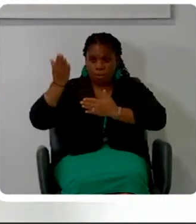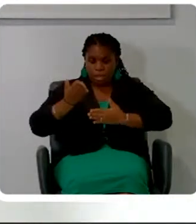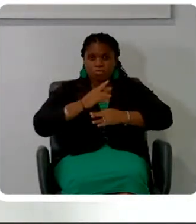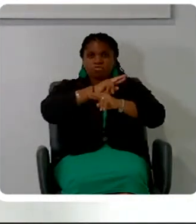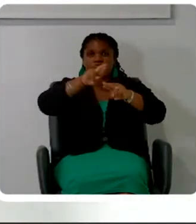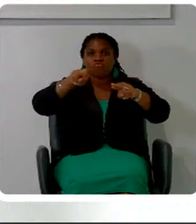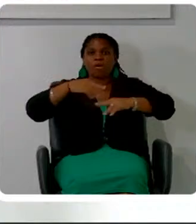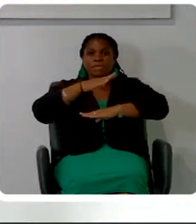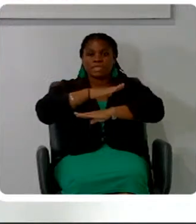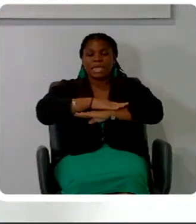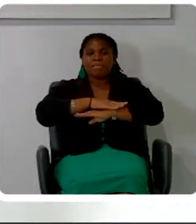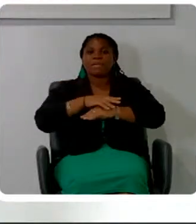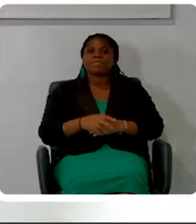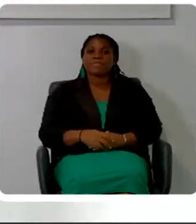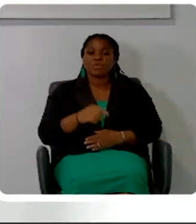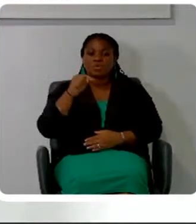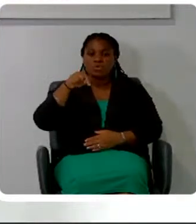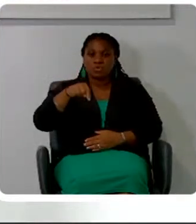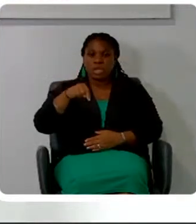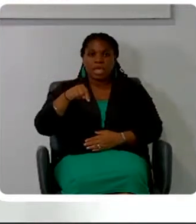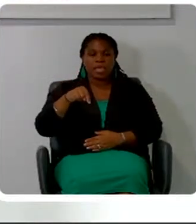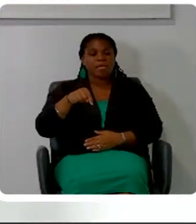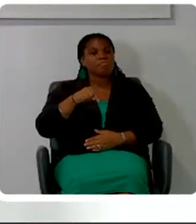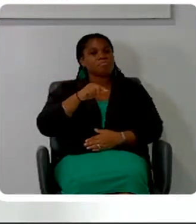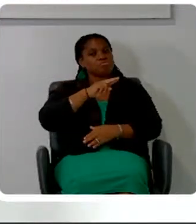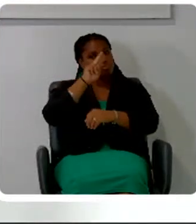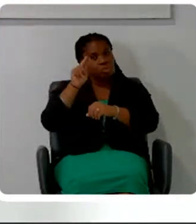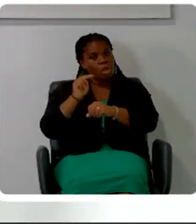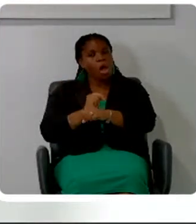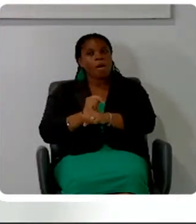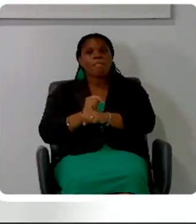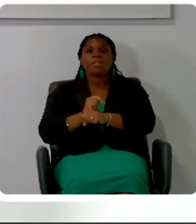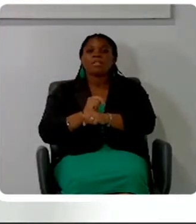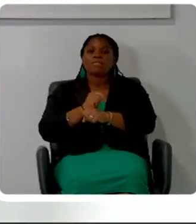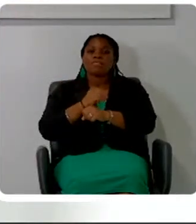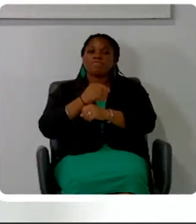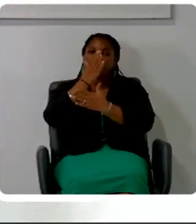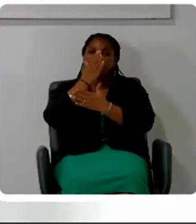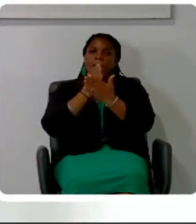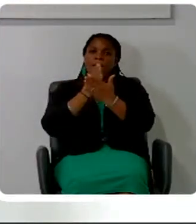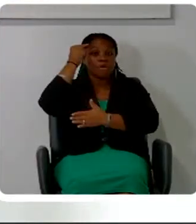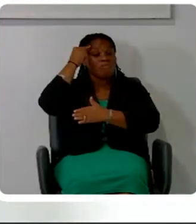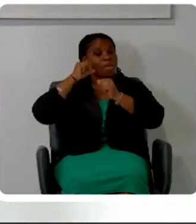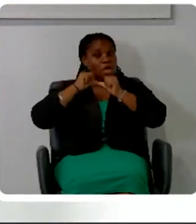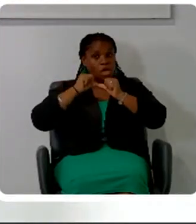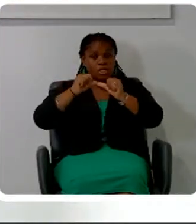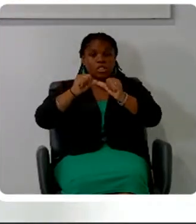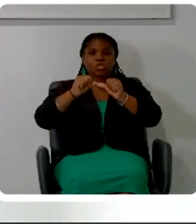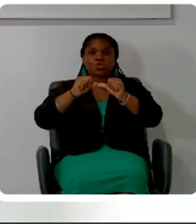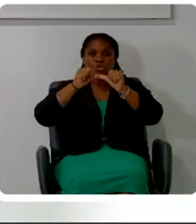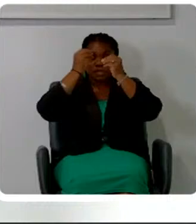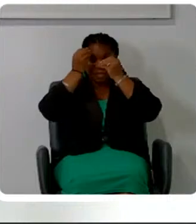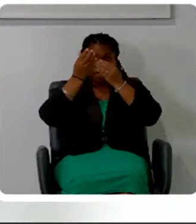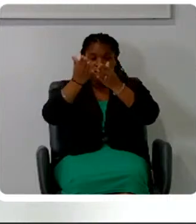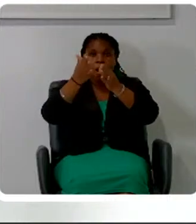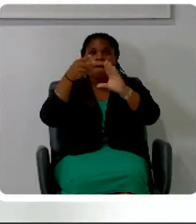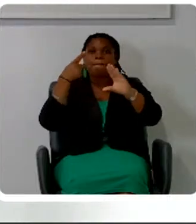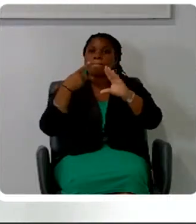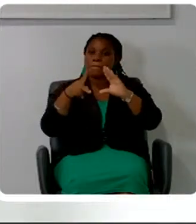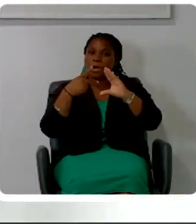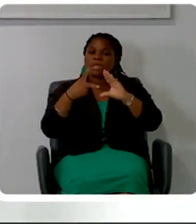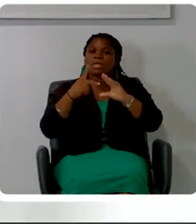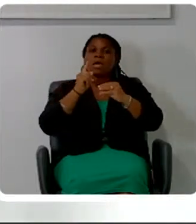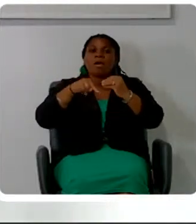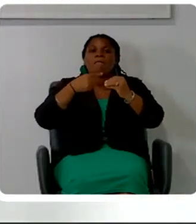Matthew. Today's Roundtable, as usual, forms part of the government's ongoing efforts to keep the public informed and engaged